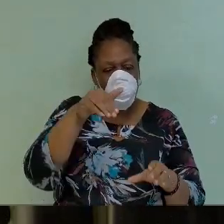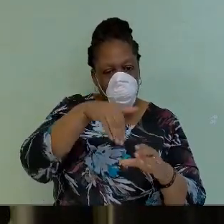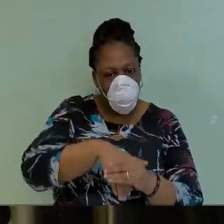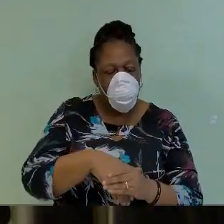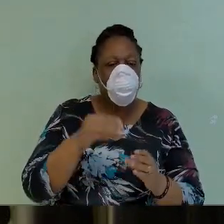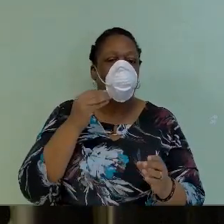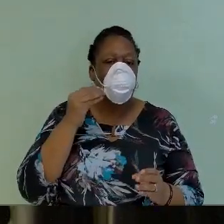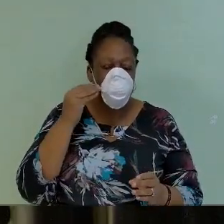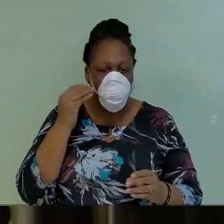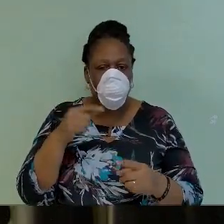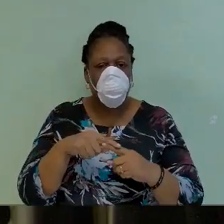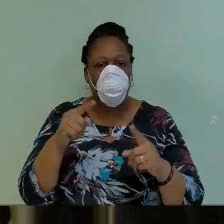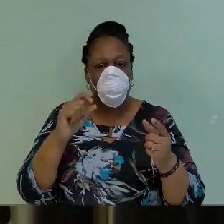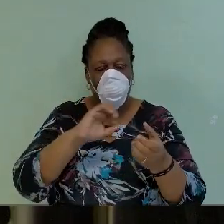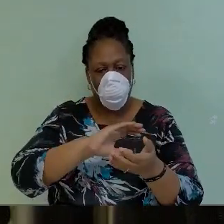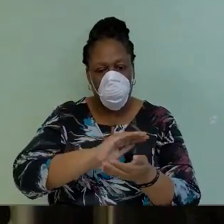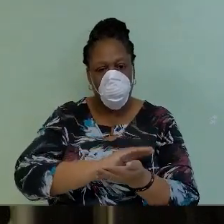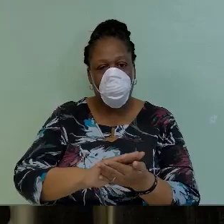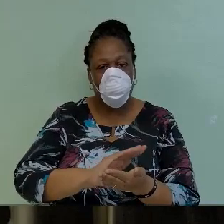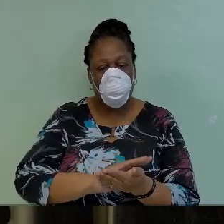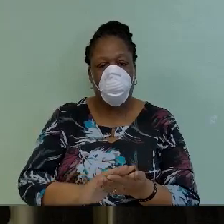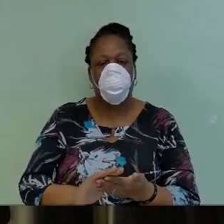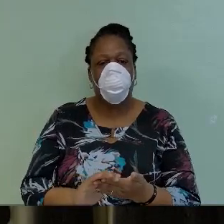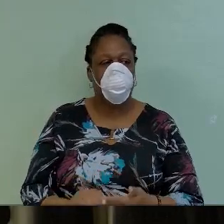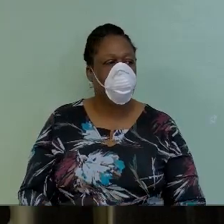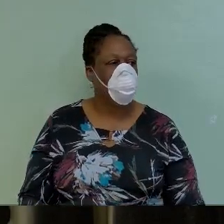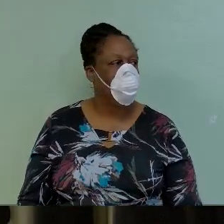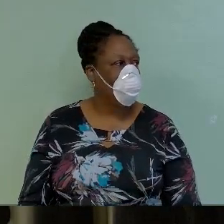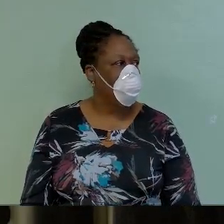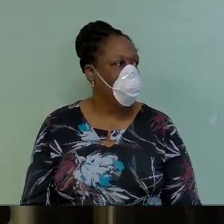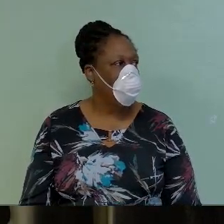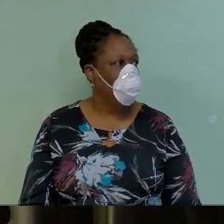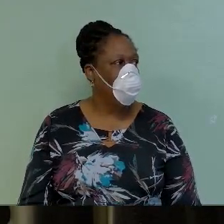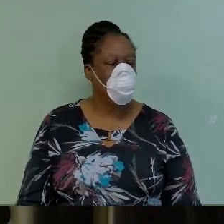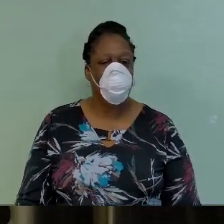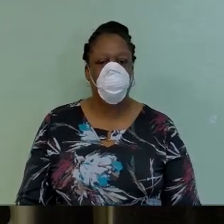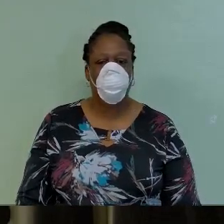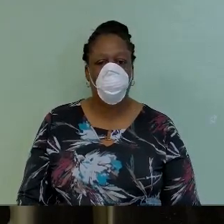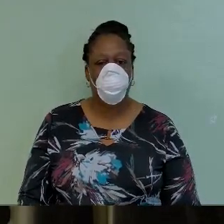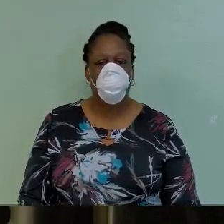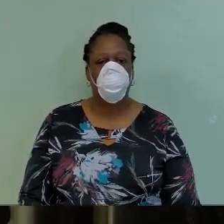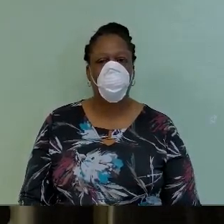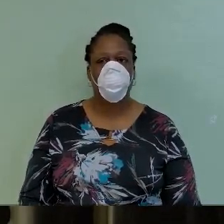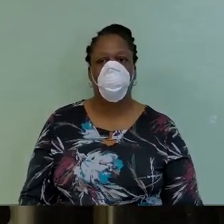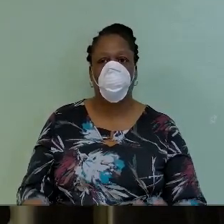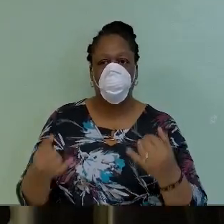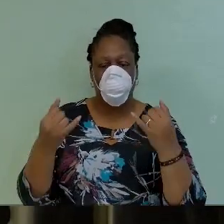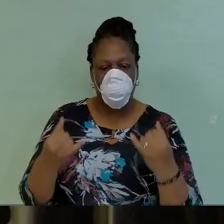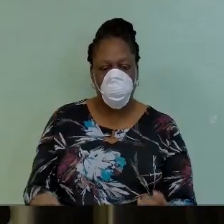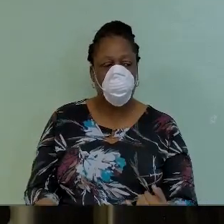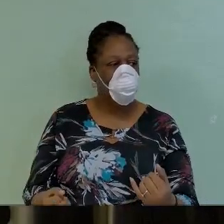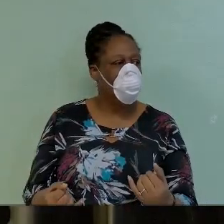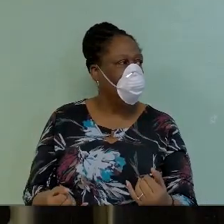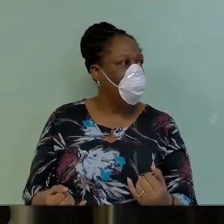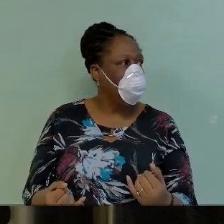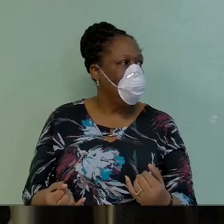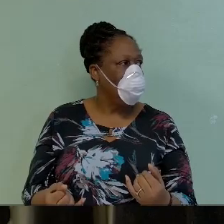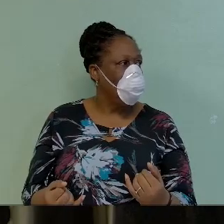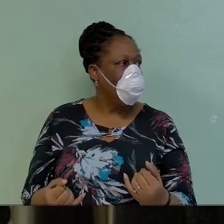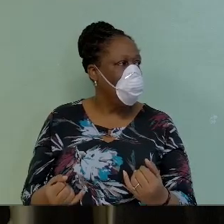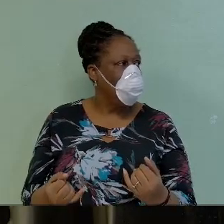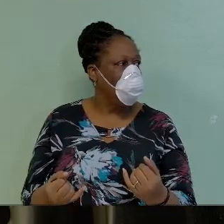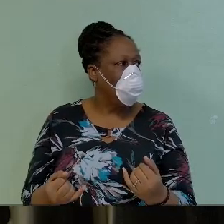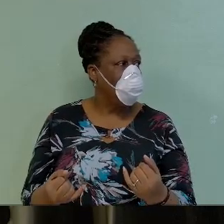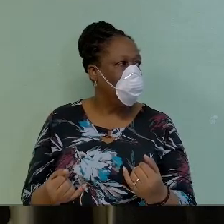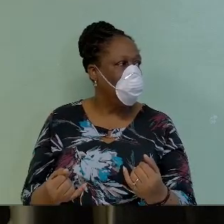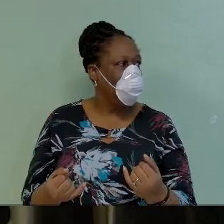I would preface my statements along the standards line to discuss some standards that are now available for use